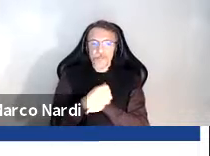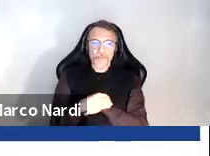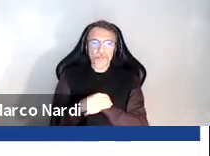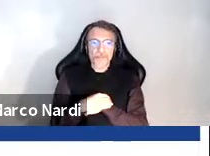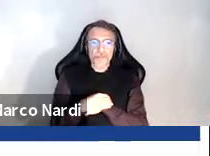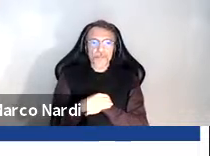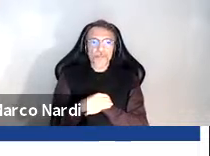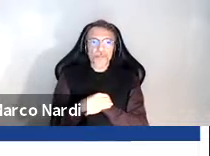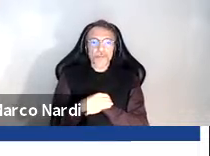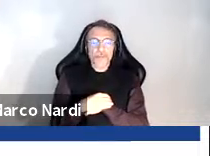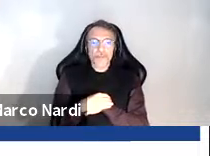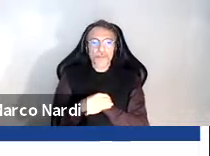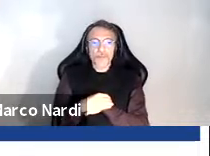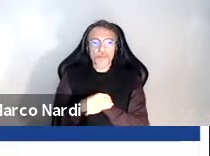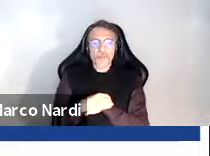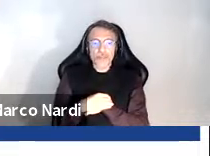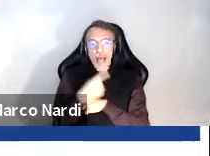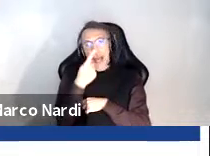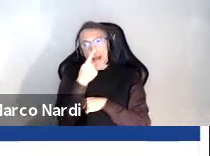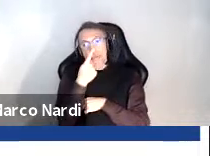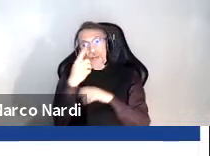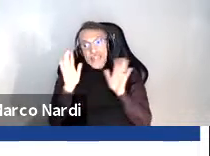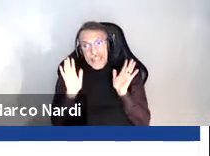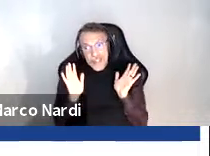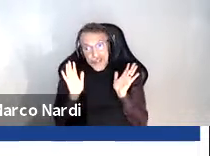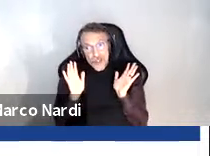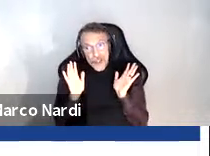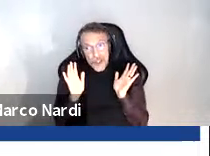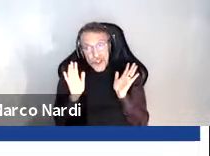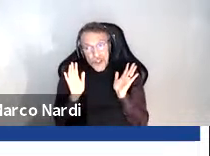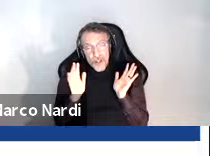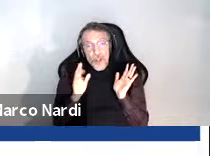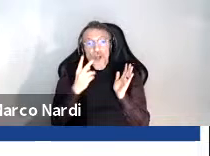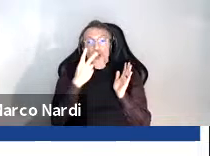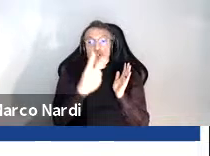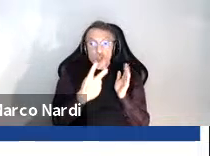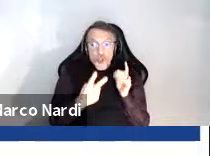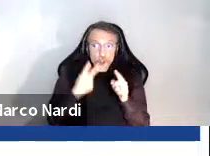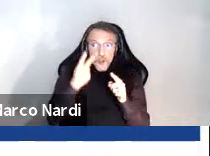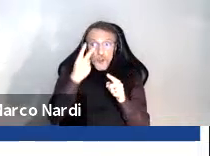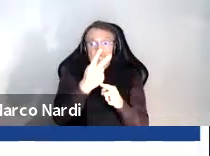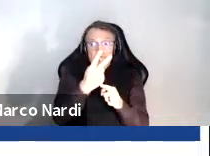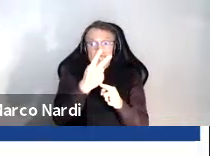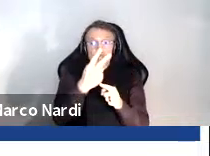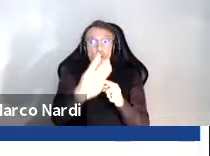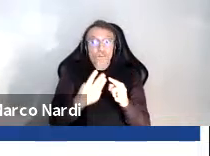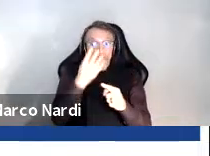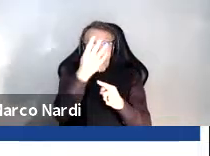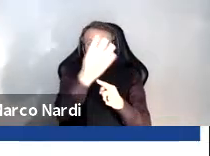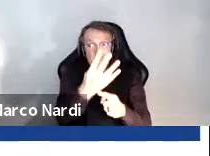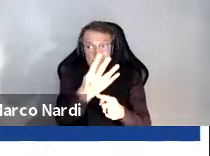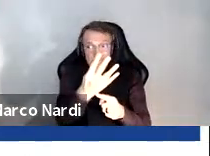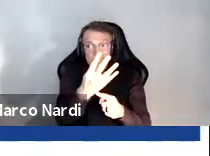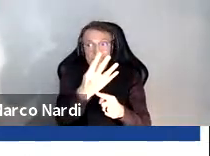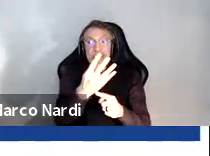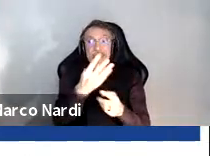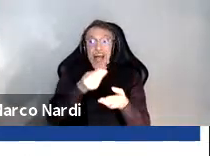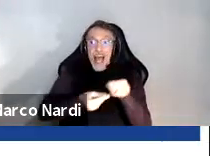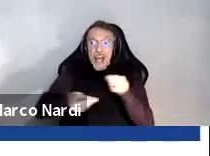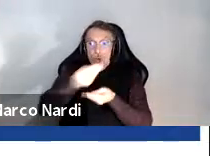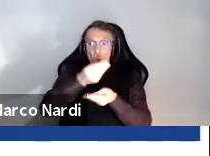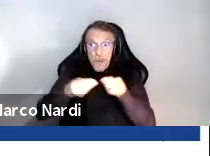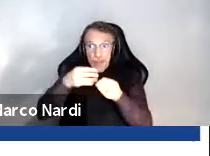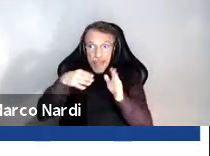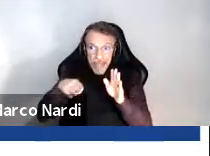that in the next, allow me the prediction, that in the next 2 to 4 years, advanced economies will